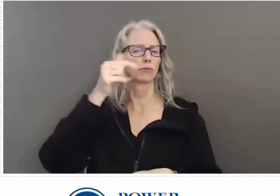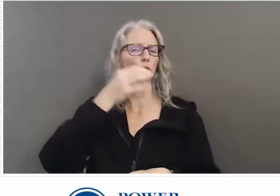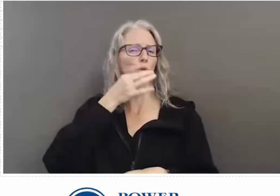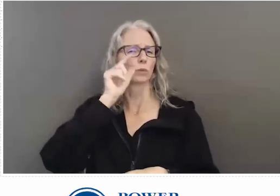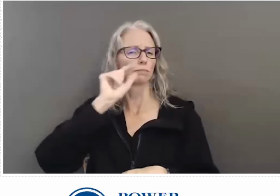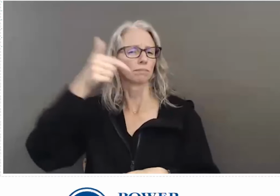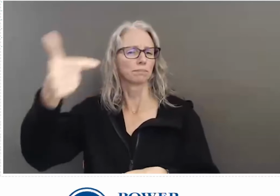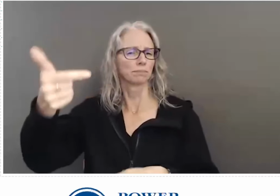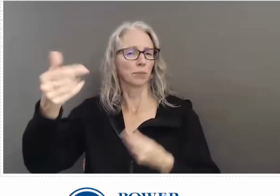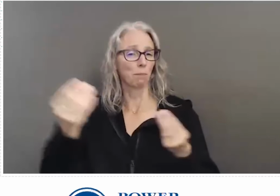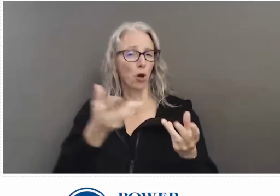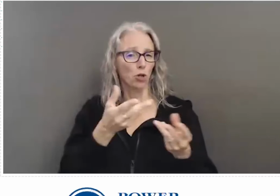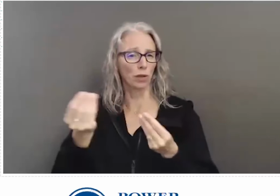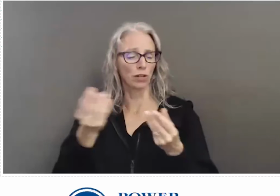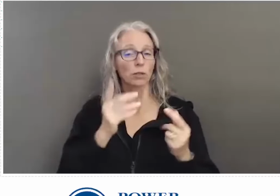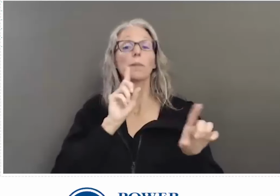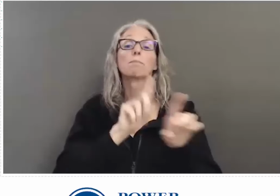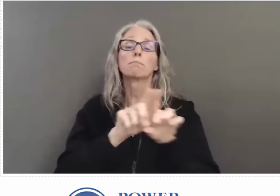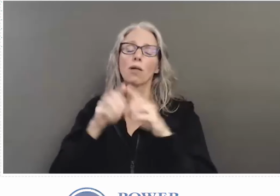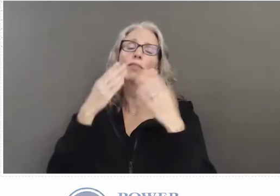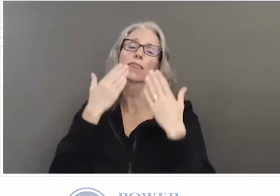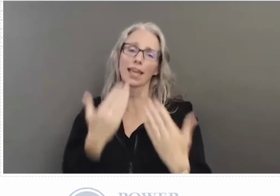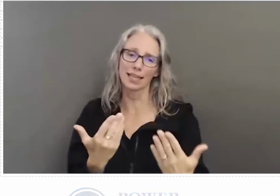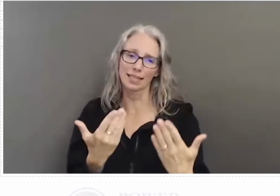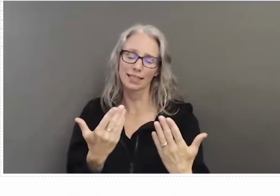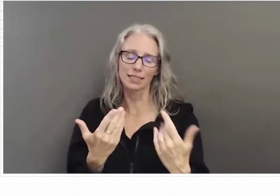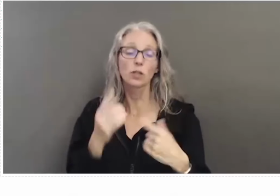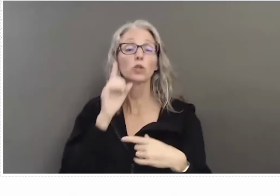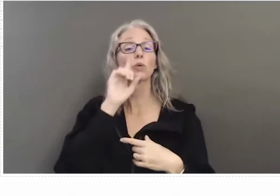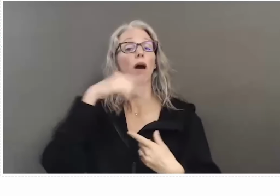Corporation, presenting partner of the Business and Arts Speaker Series.